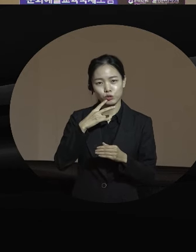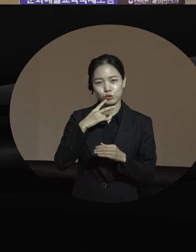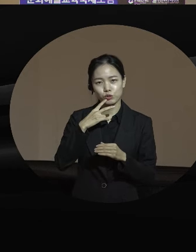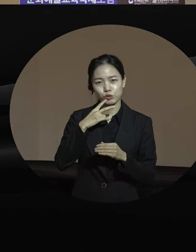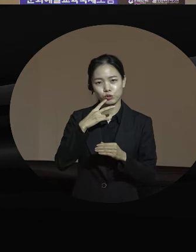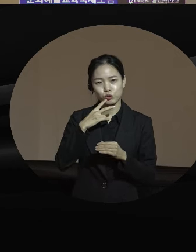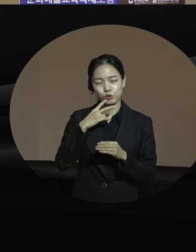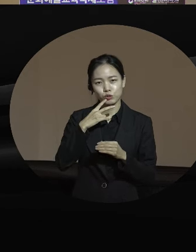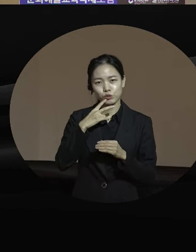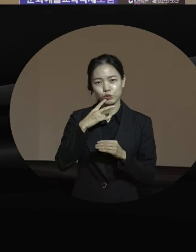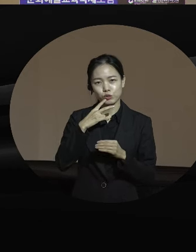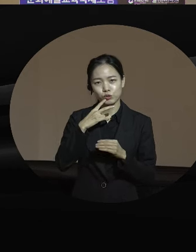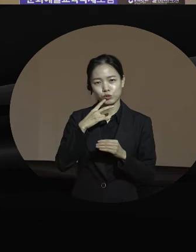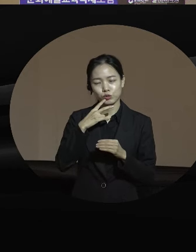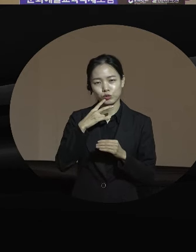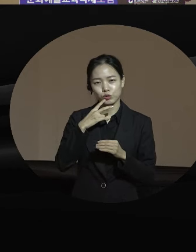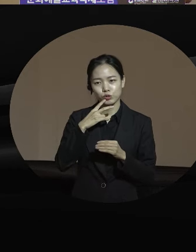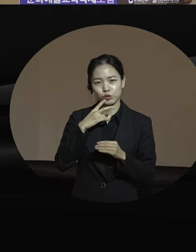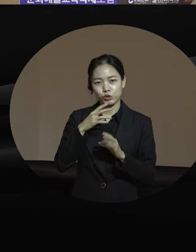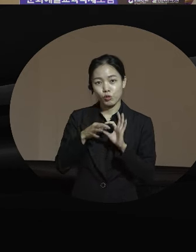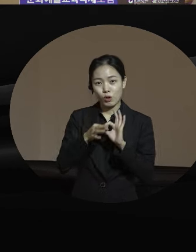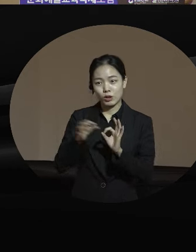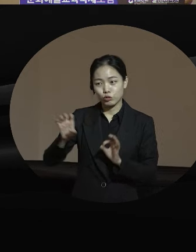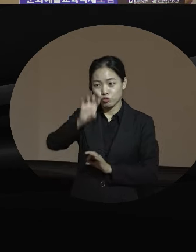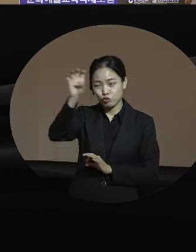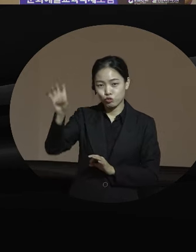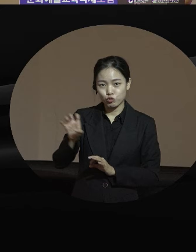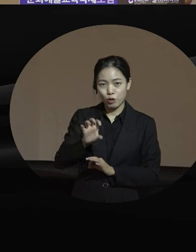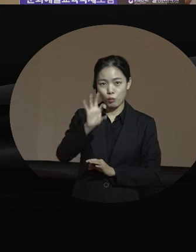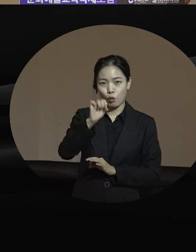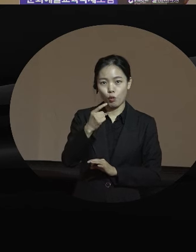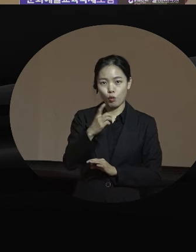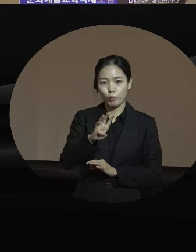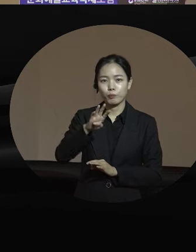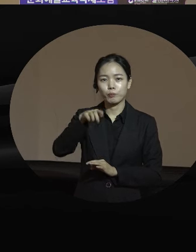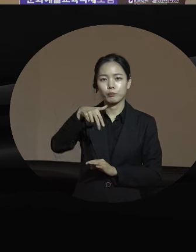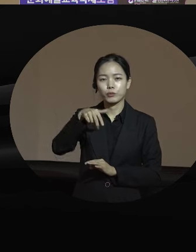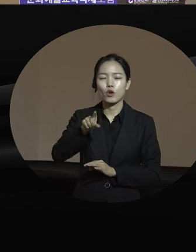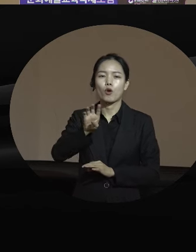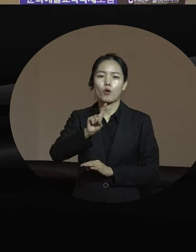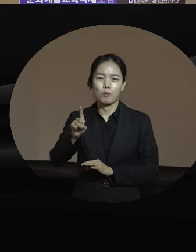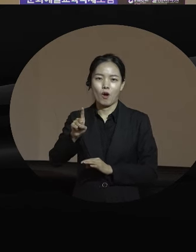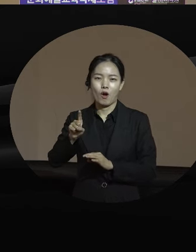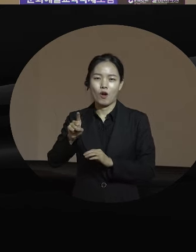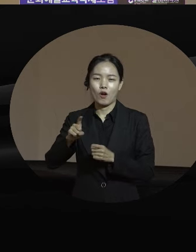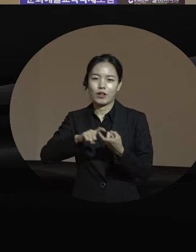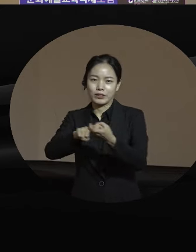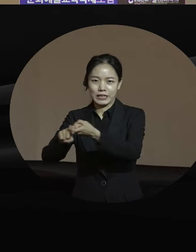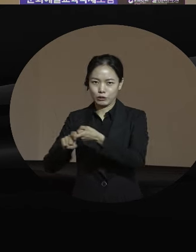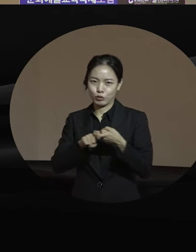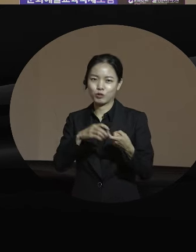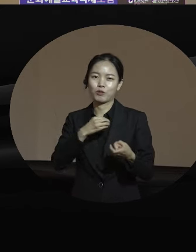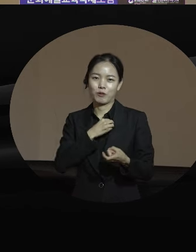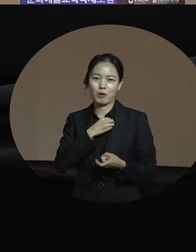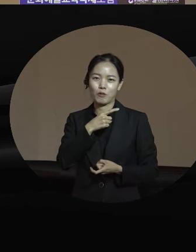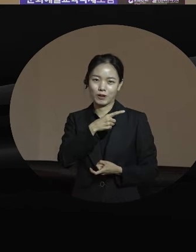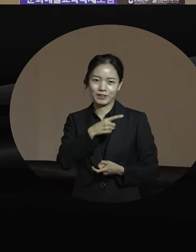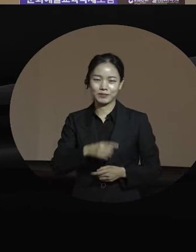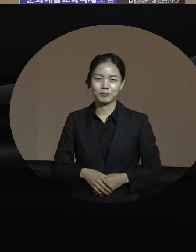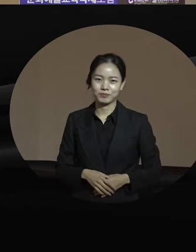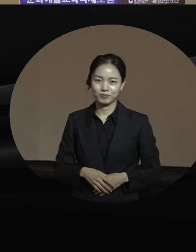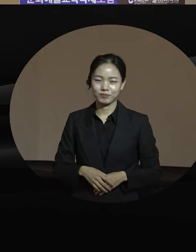and cultural education. The Finnish Ministry of Education and Culture supports the observatory's actions. We have